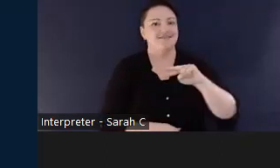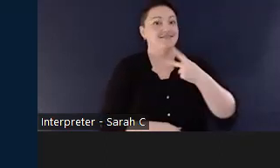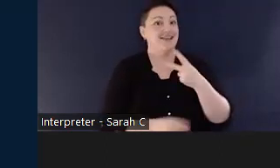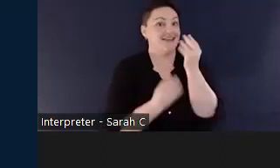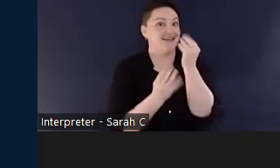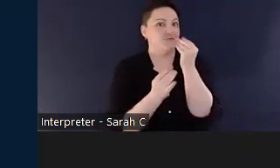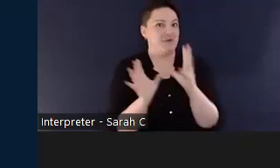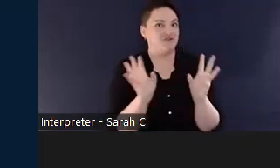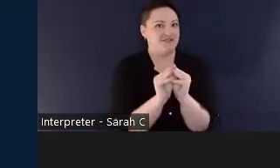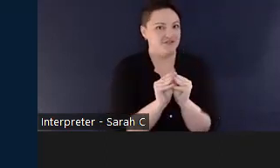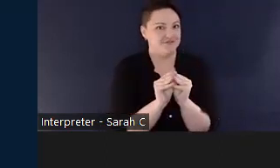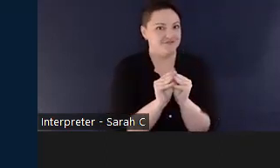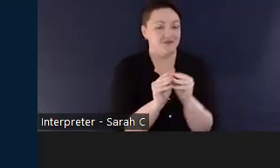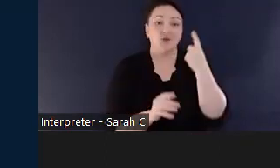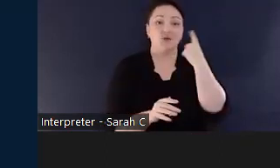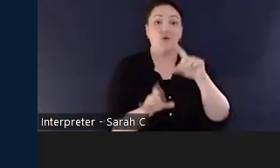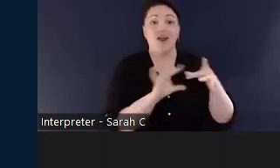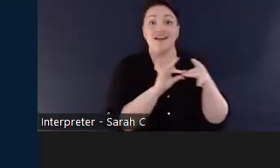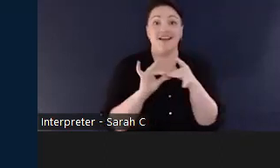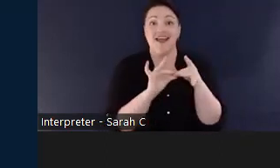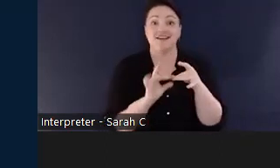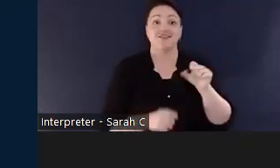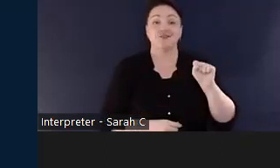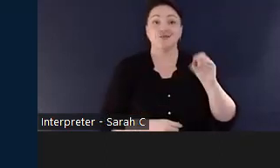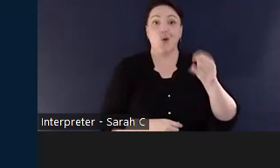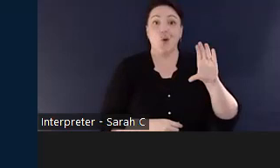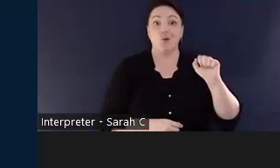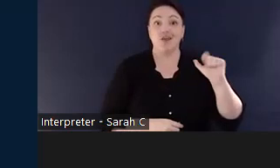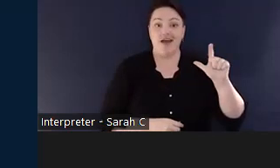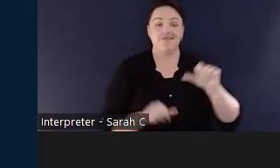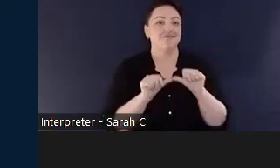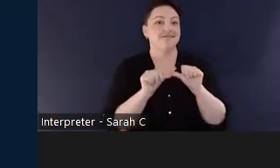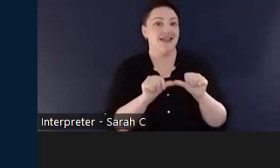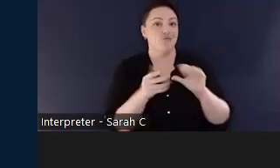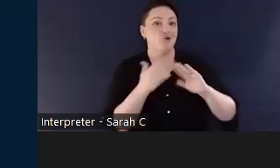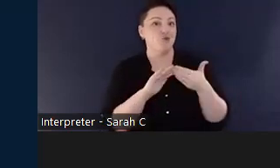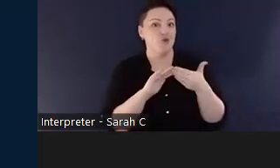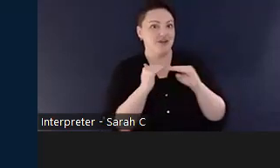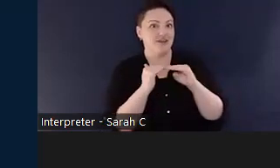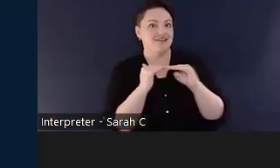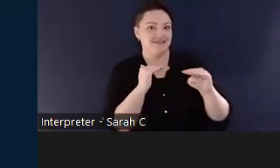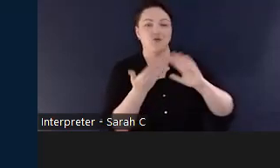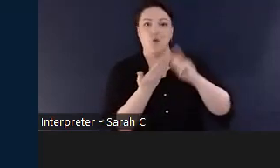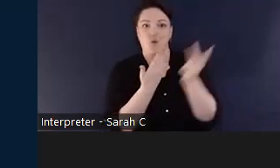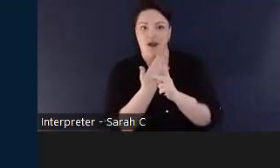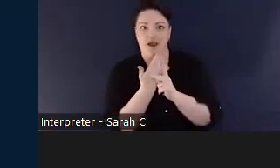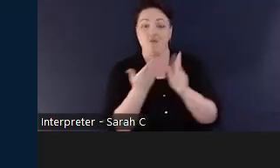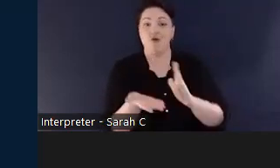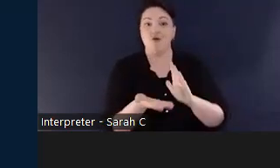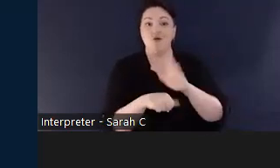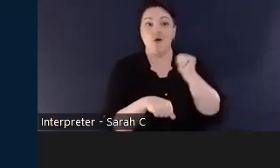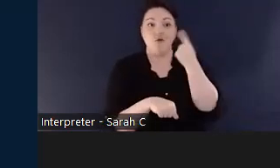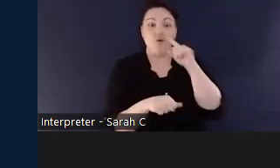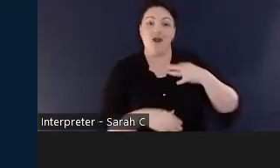session for the Connect SoCal Sustainable Communities Program Call for Applications for Civic